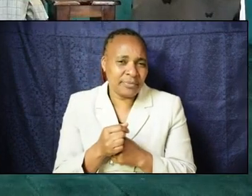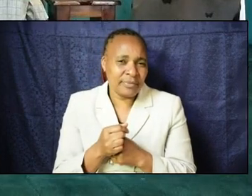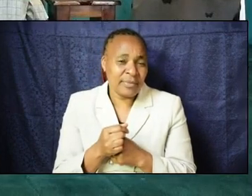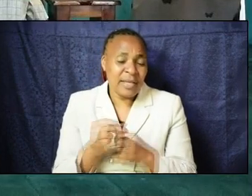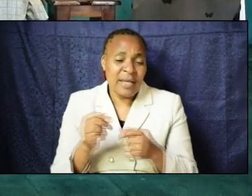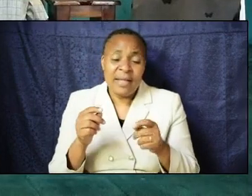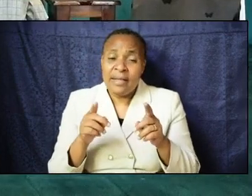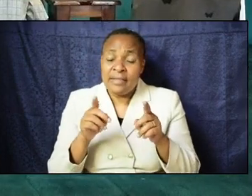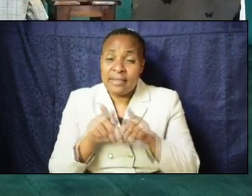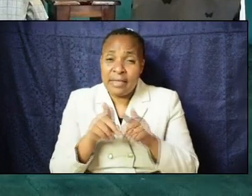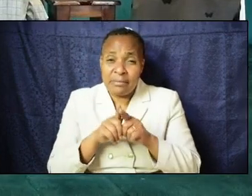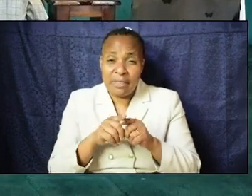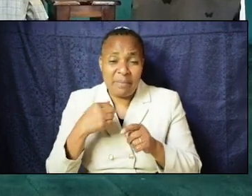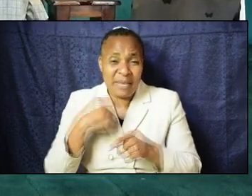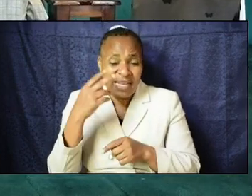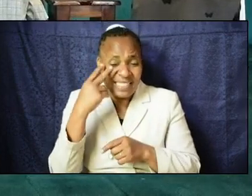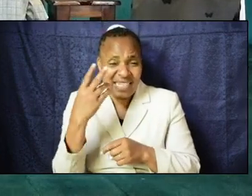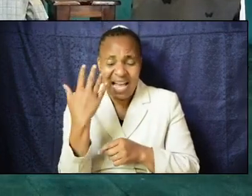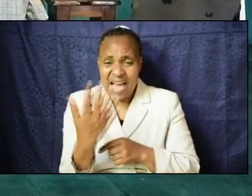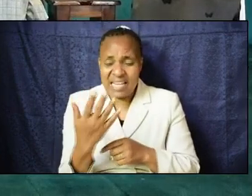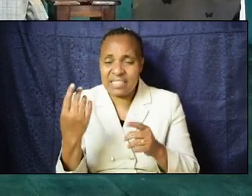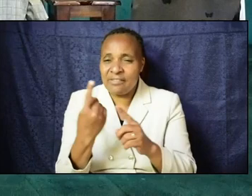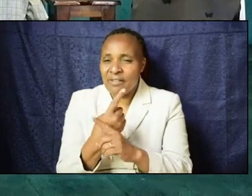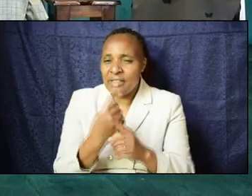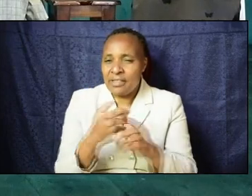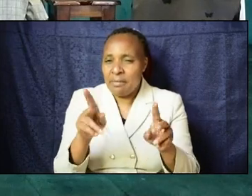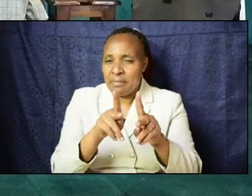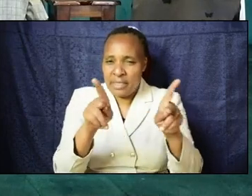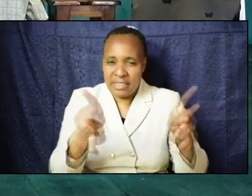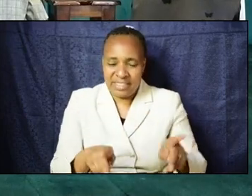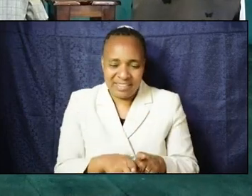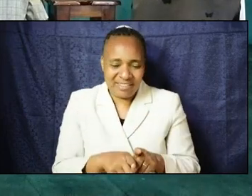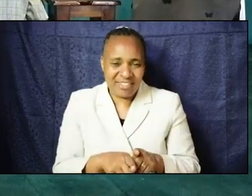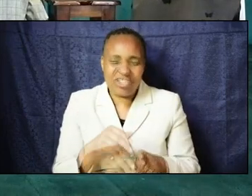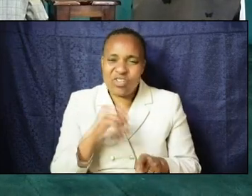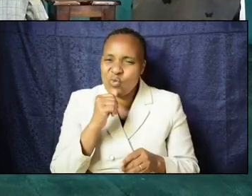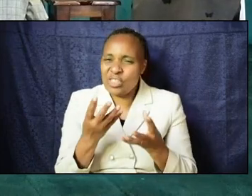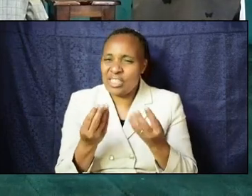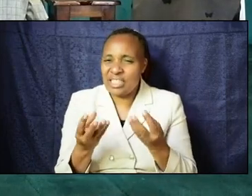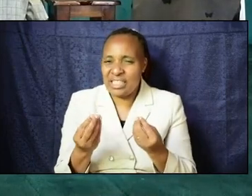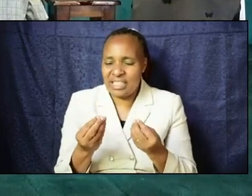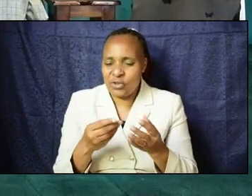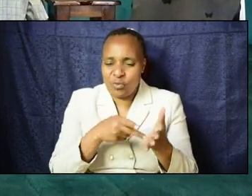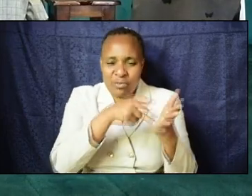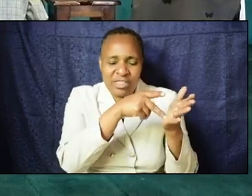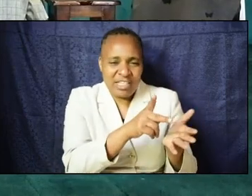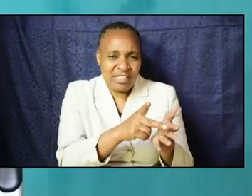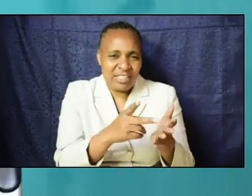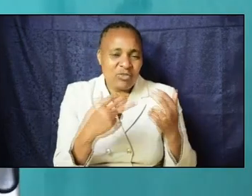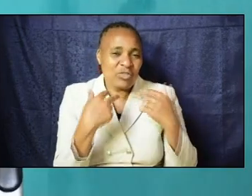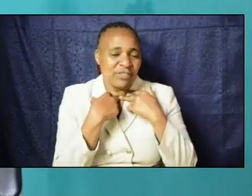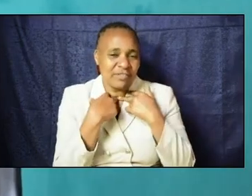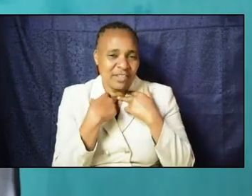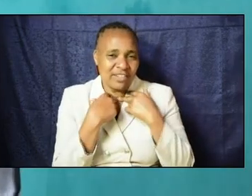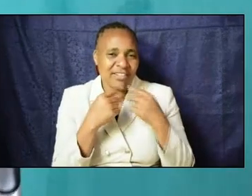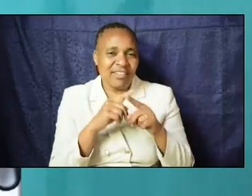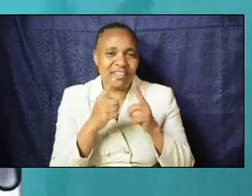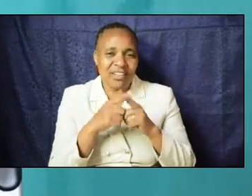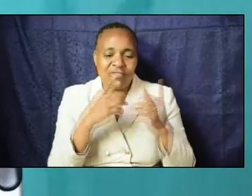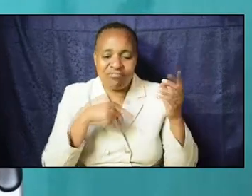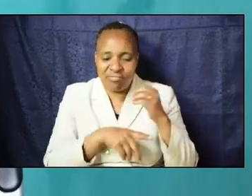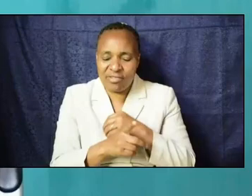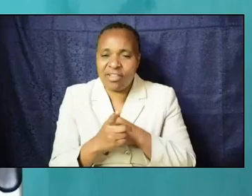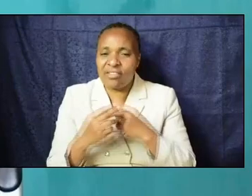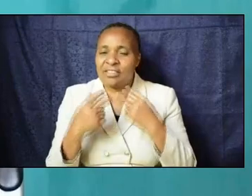Well, I see God's hand in several places. It's not very easy to be sold into slavery. And then you go